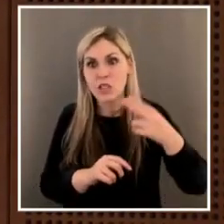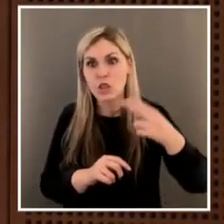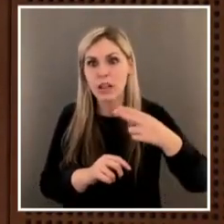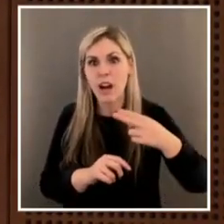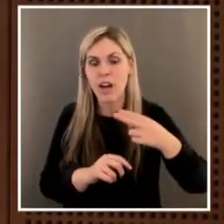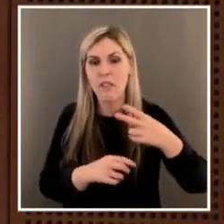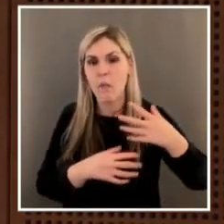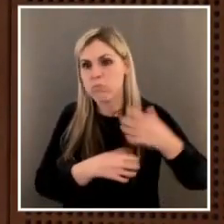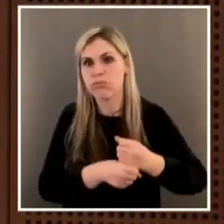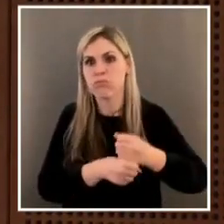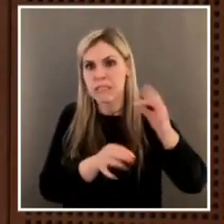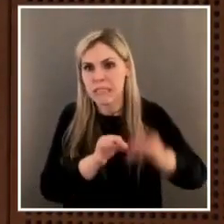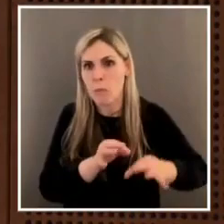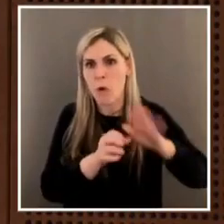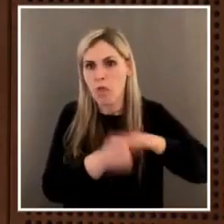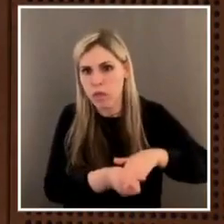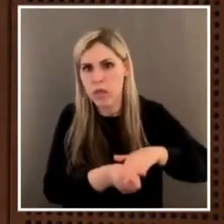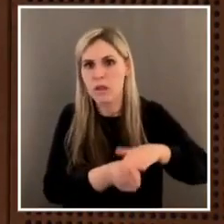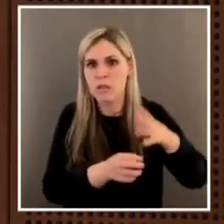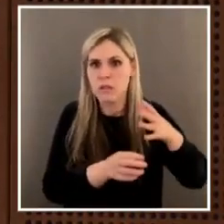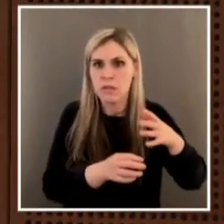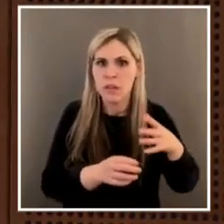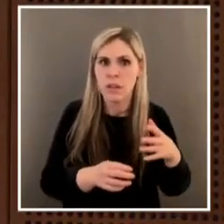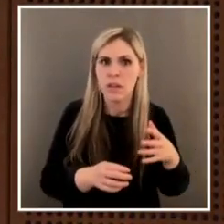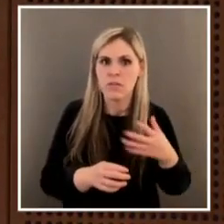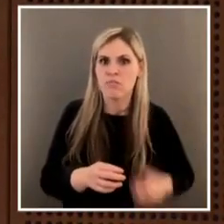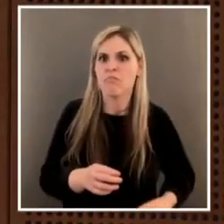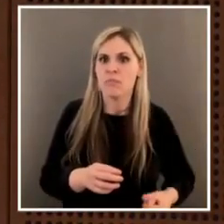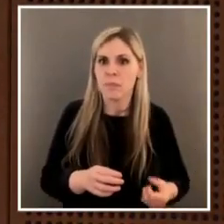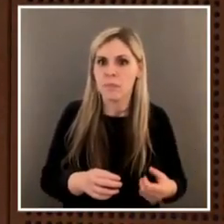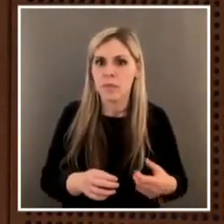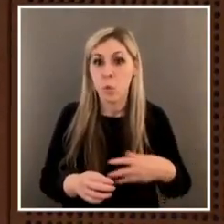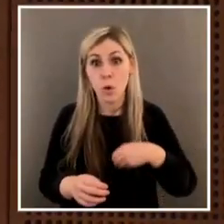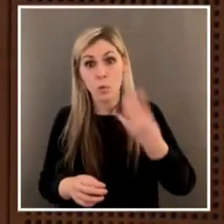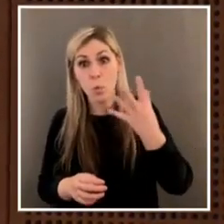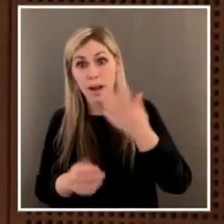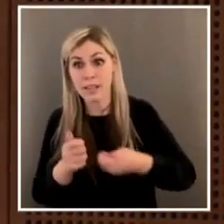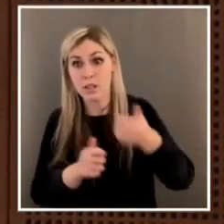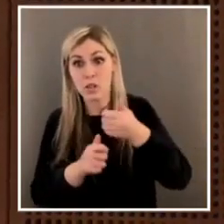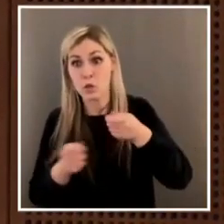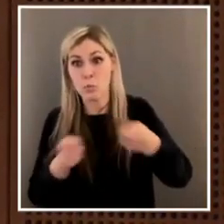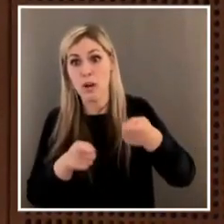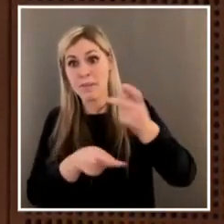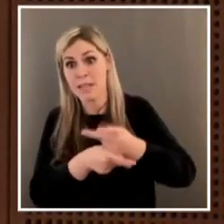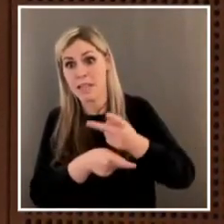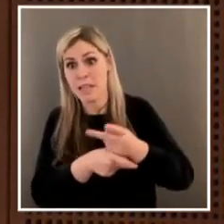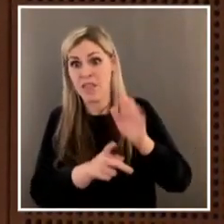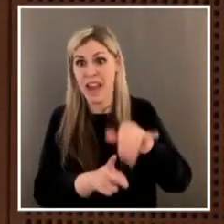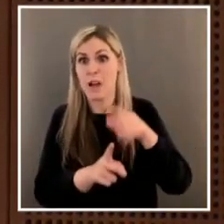and what white supremacy did to our culture, has done to our culture,